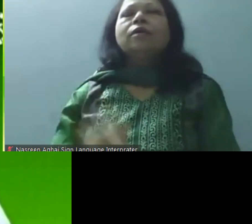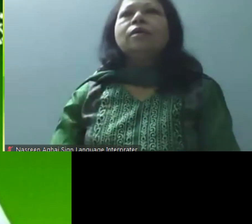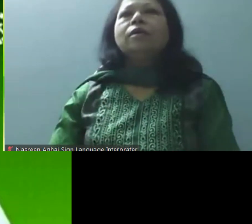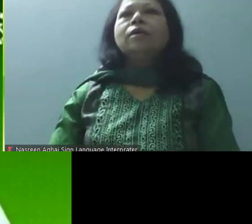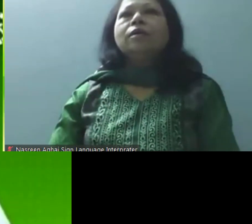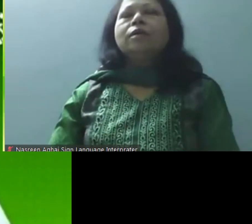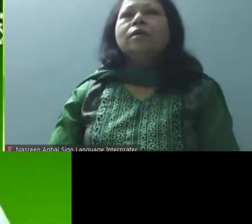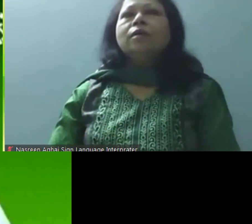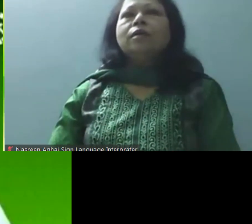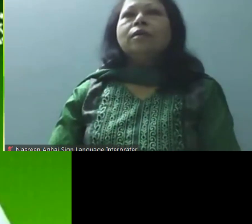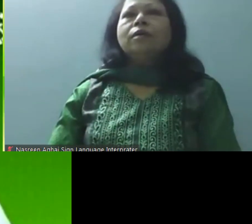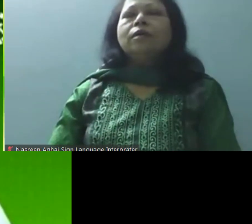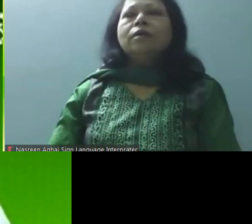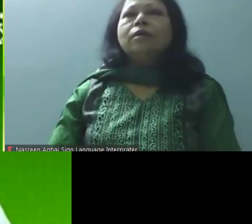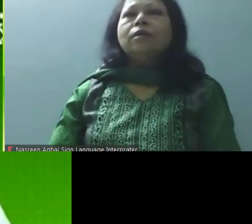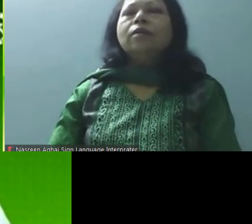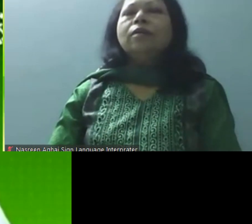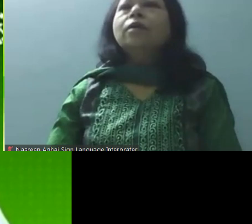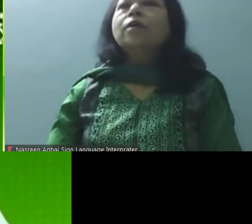Hello, everyone. My name is